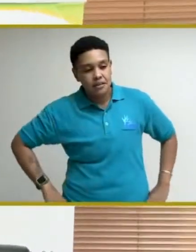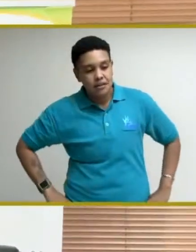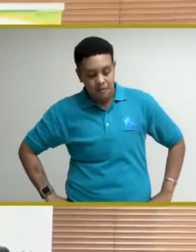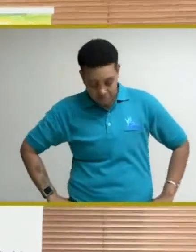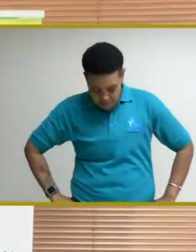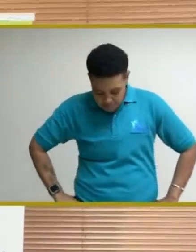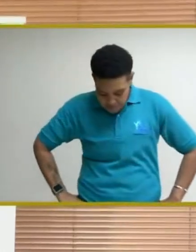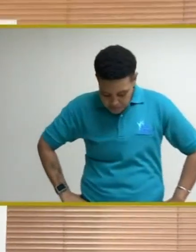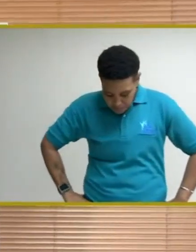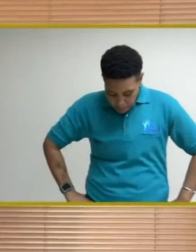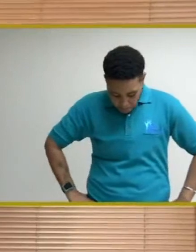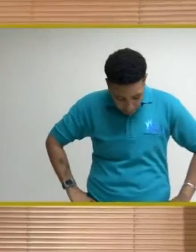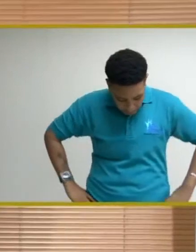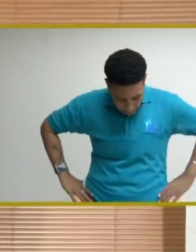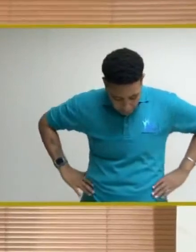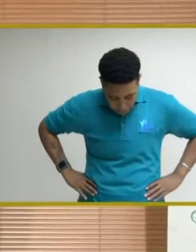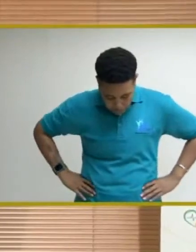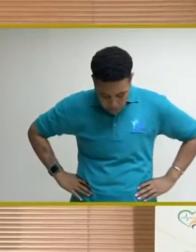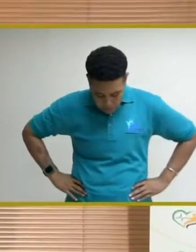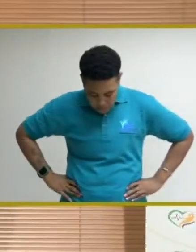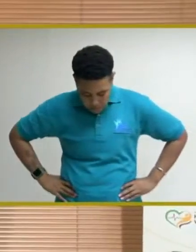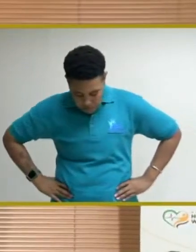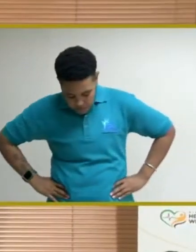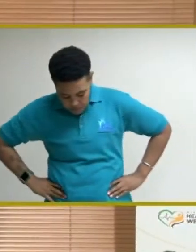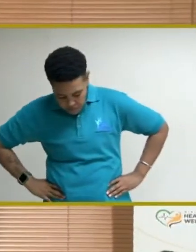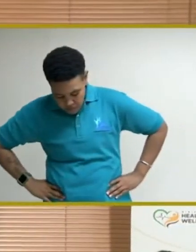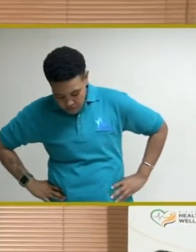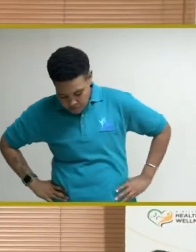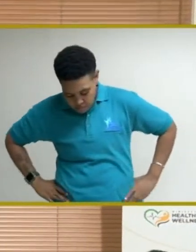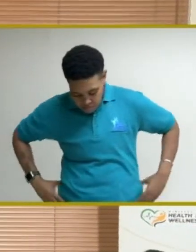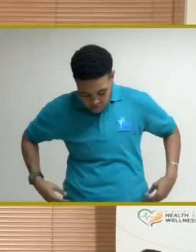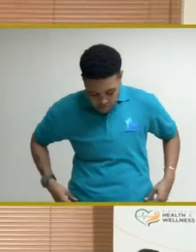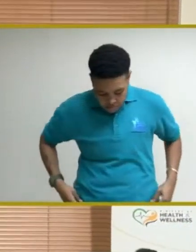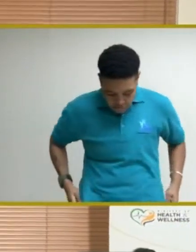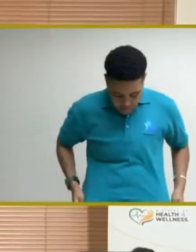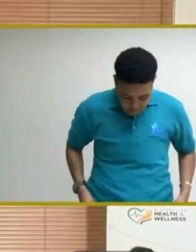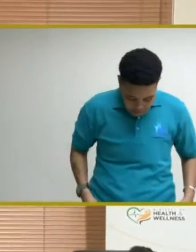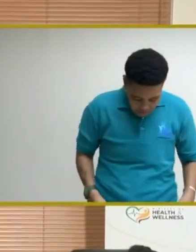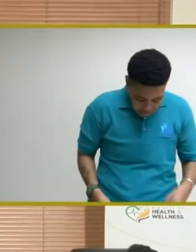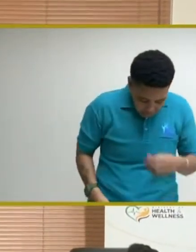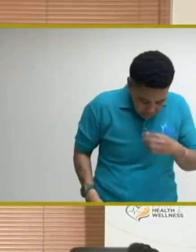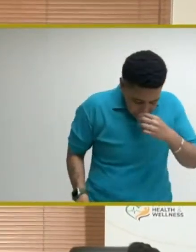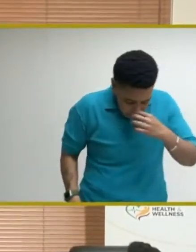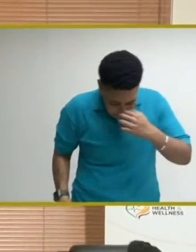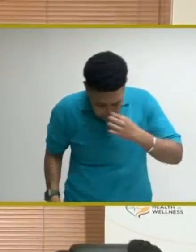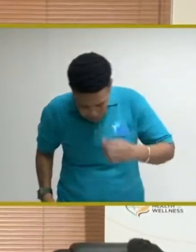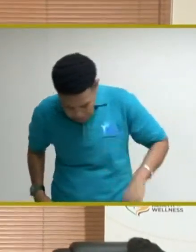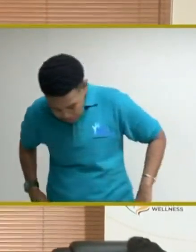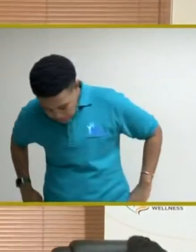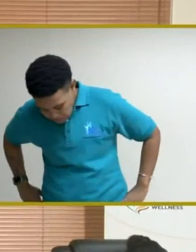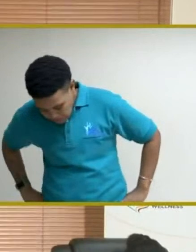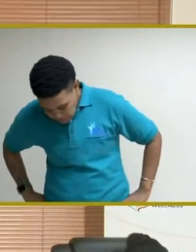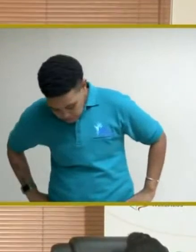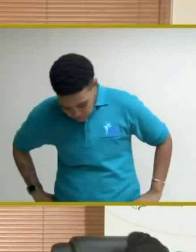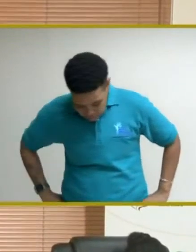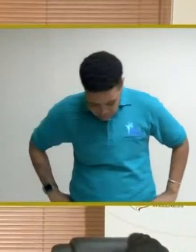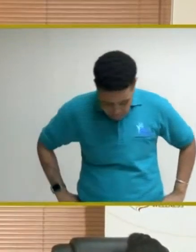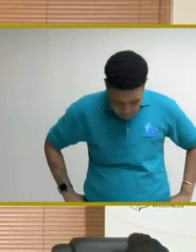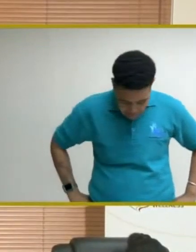Thank you so much, Stephen. My next question here is about vaccination of children. More and more you're seeing the vaccine makers